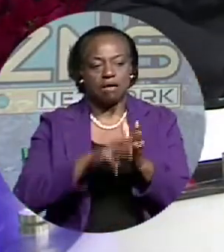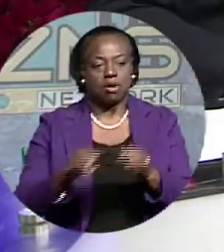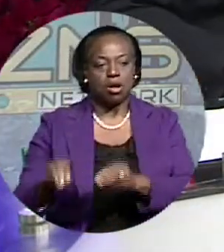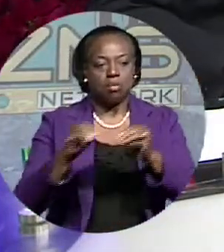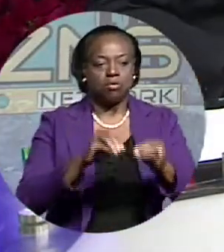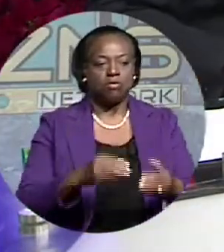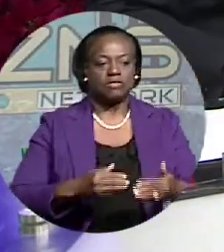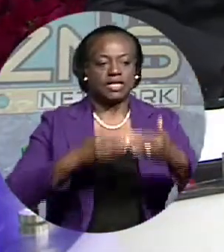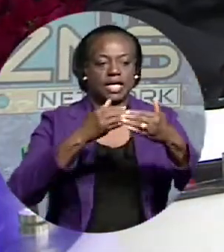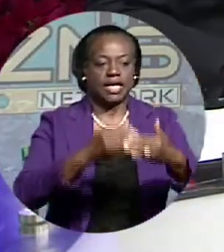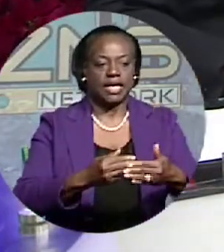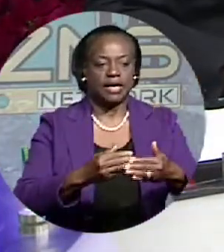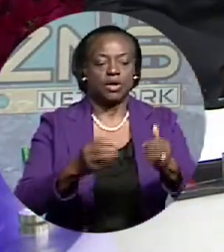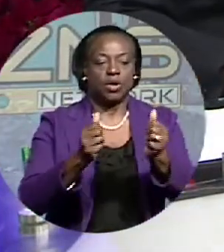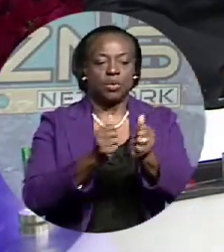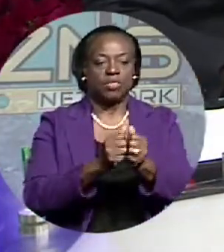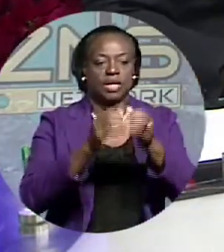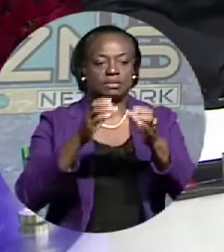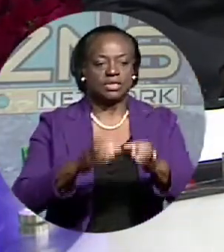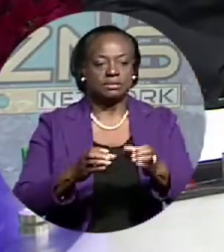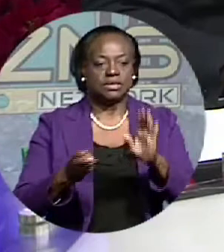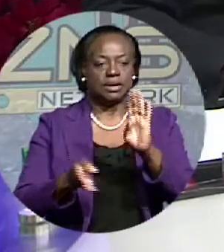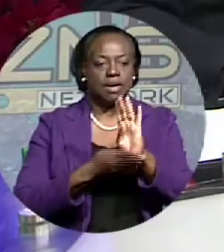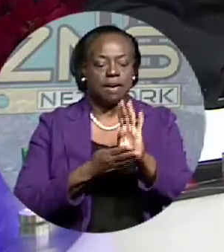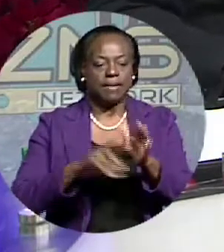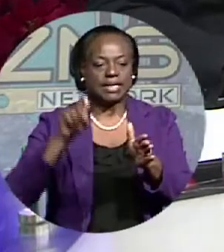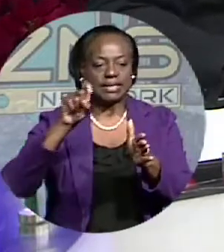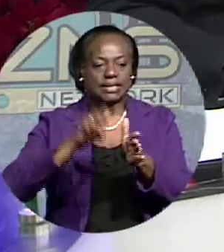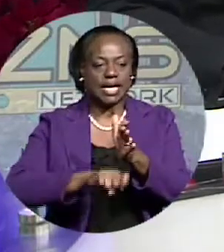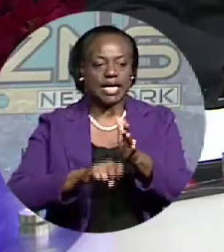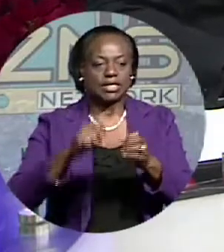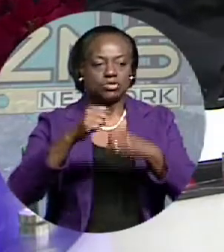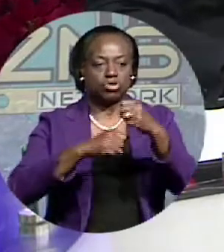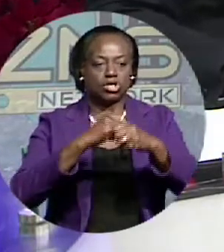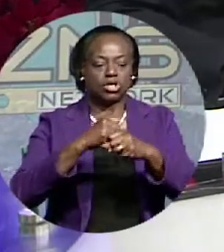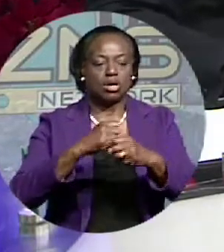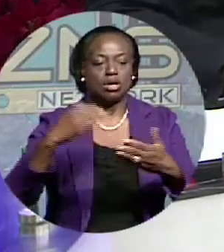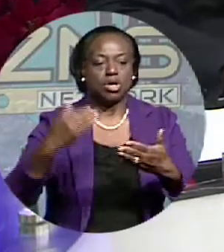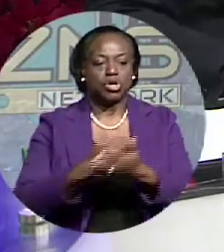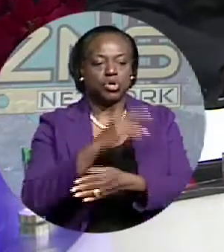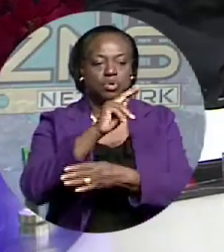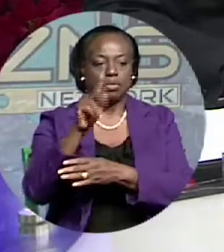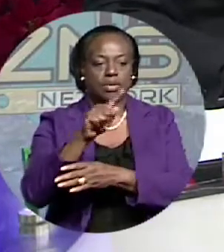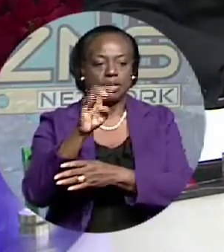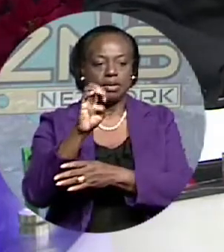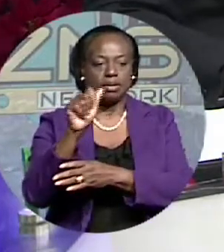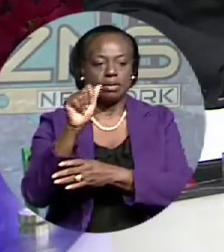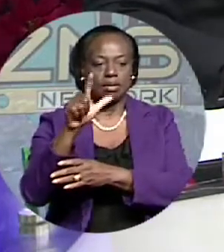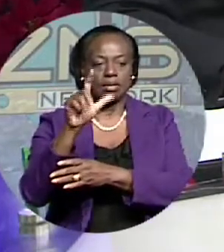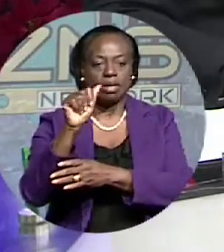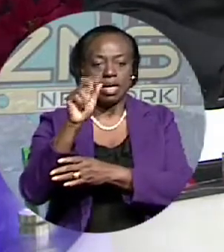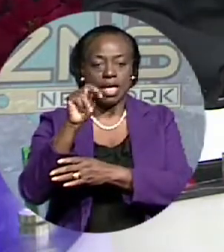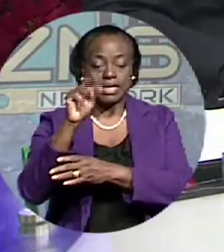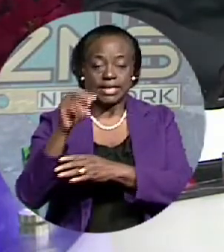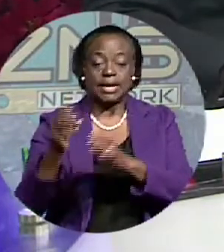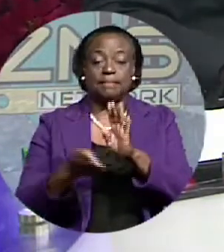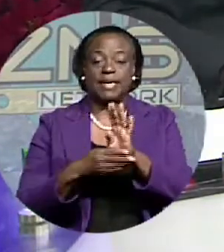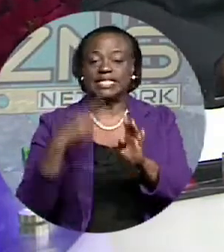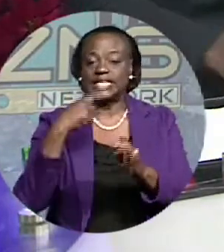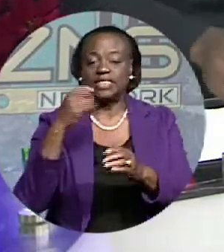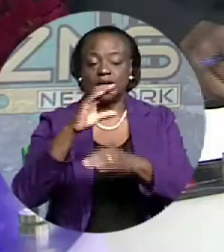its consumption-based tax structure, a New Zealand expert is telling RCS Adelaide that the country is moving in the right